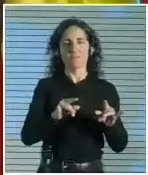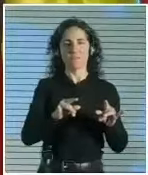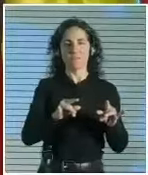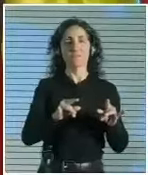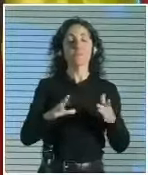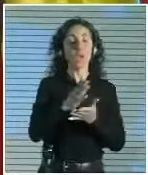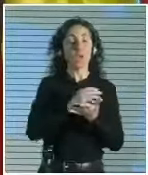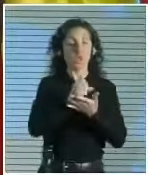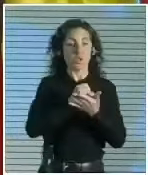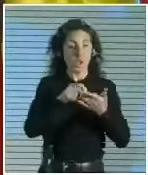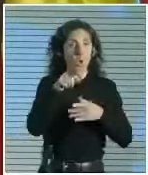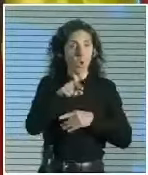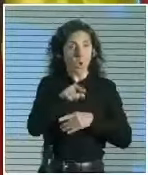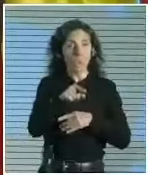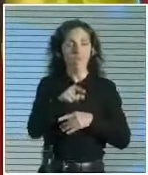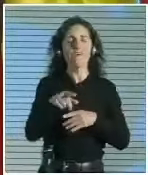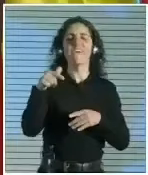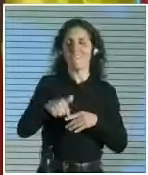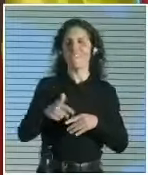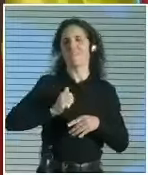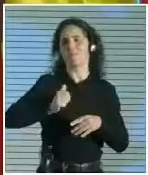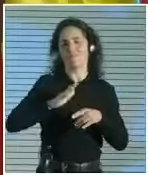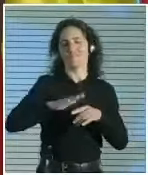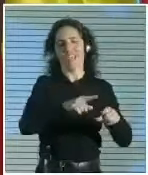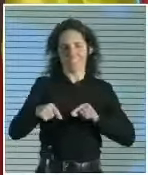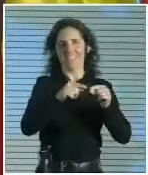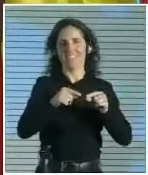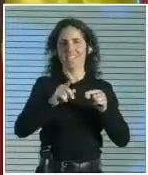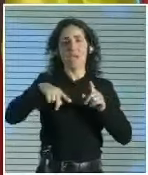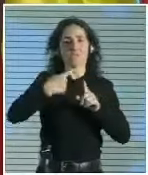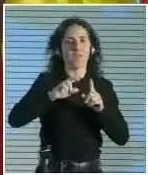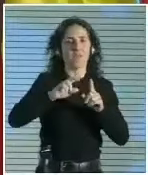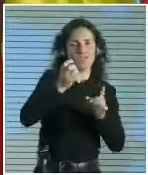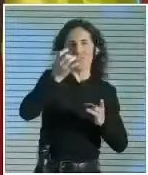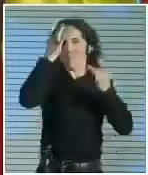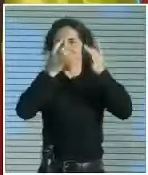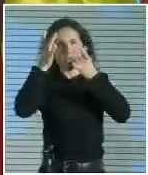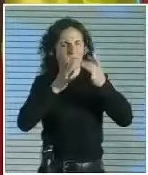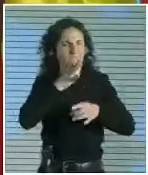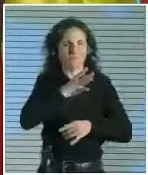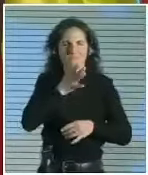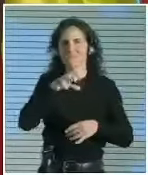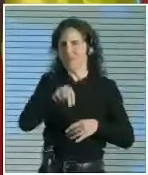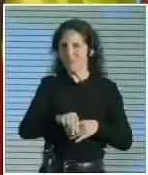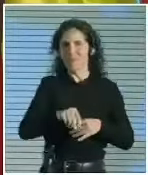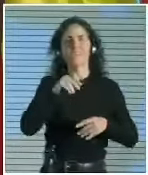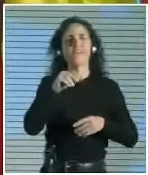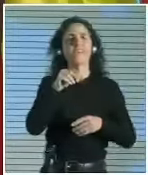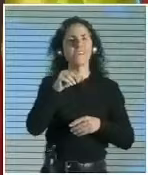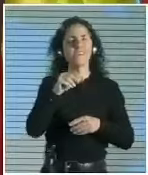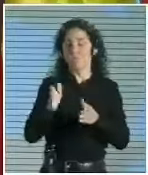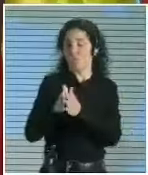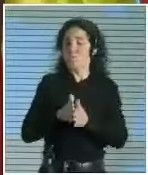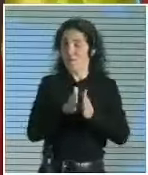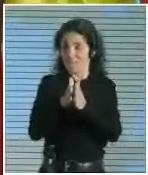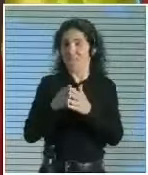in addition to other amazing initiatives that our colleagues are implementing. So action frameworks, we've